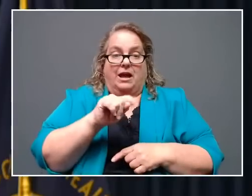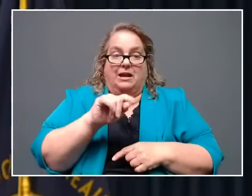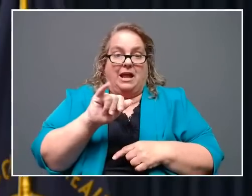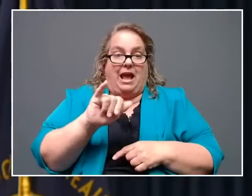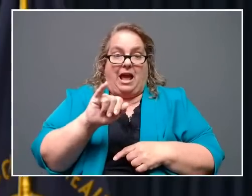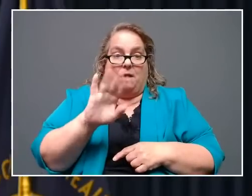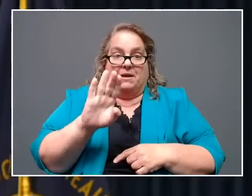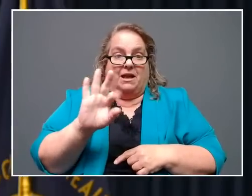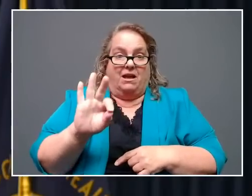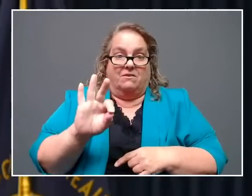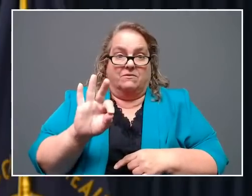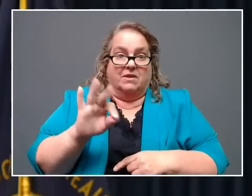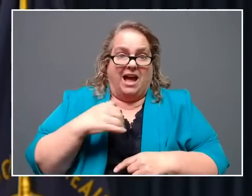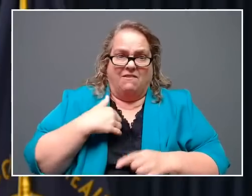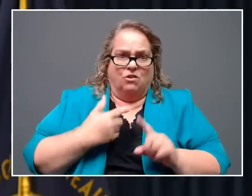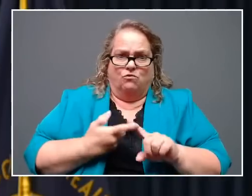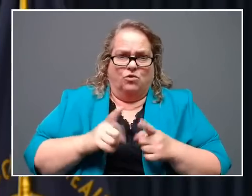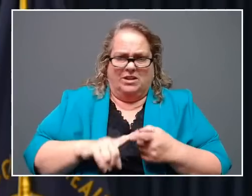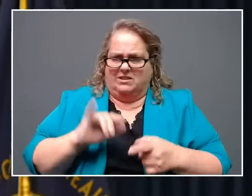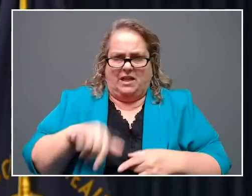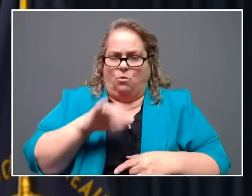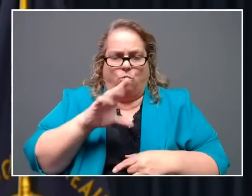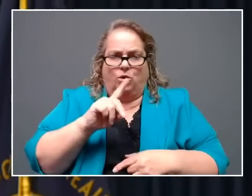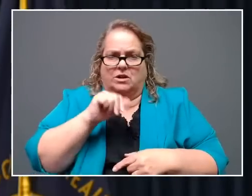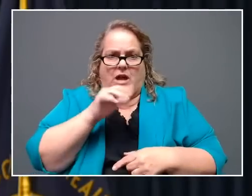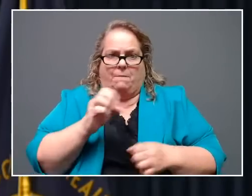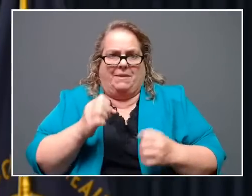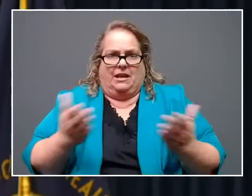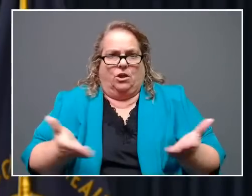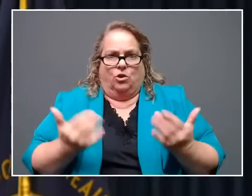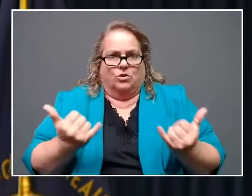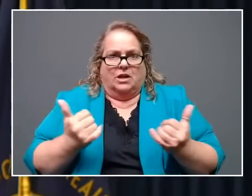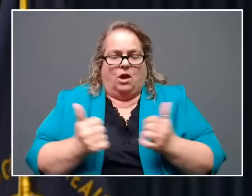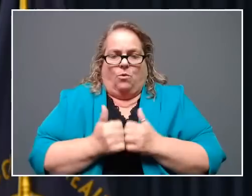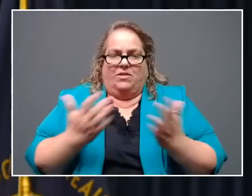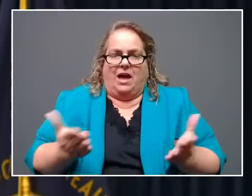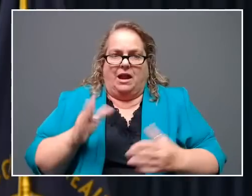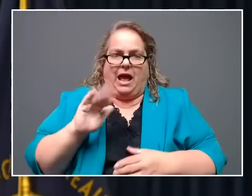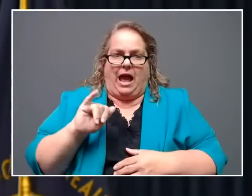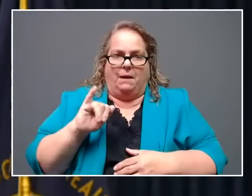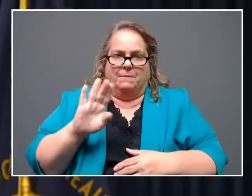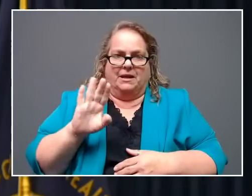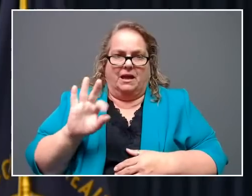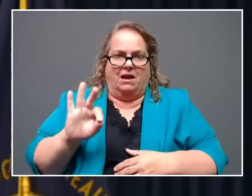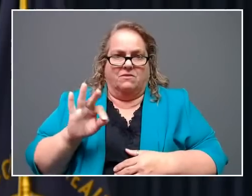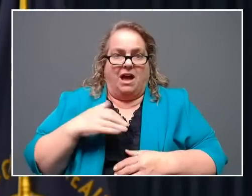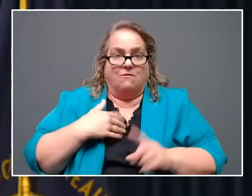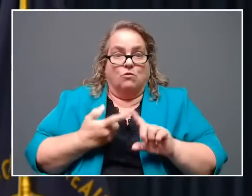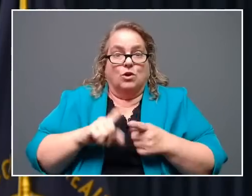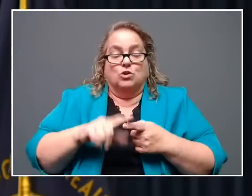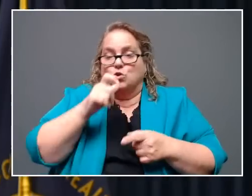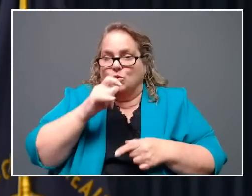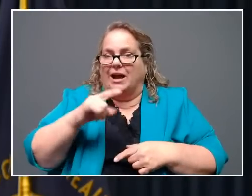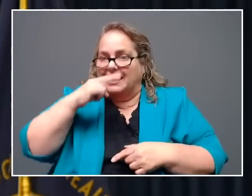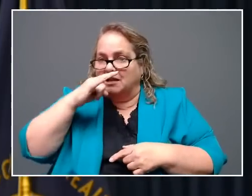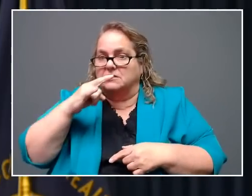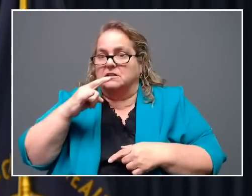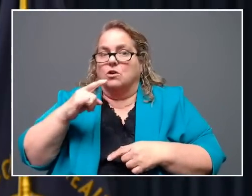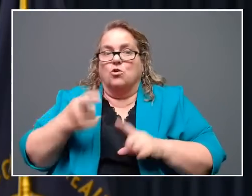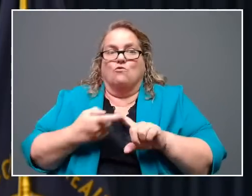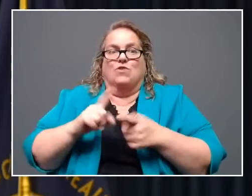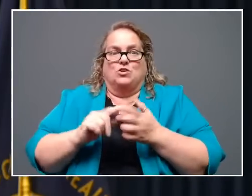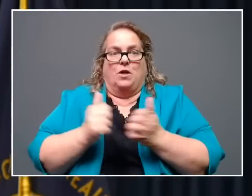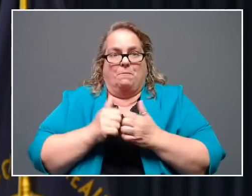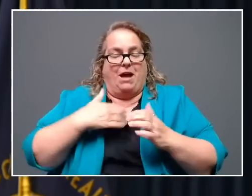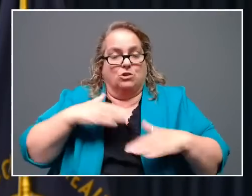friends that wouldn't be here today without that. I've got friends whose kids, who are friends with my kids, wouldn't be here